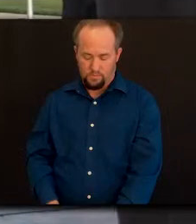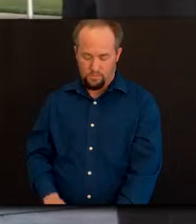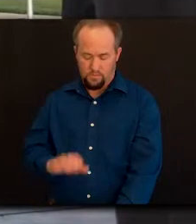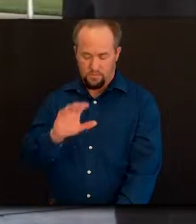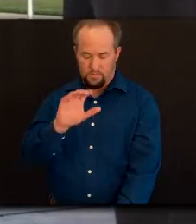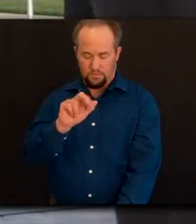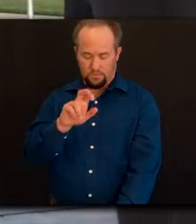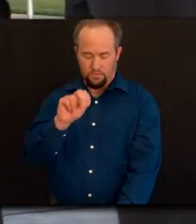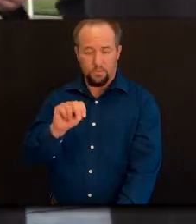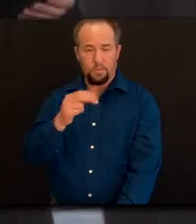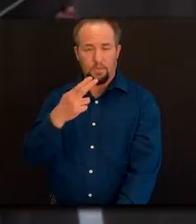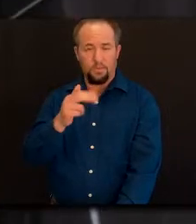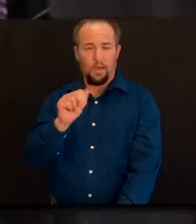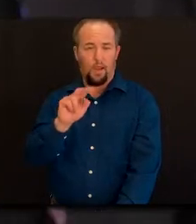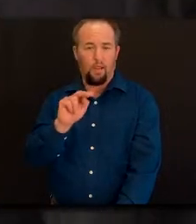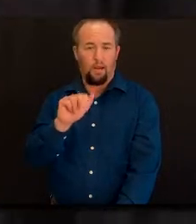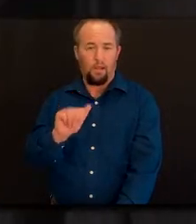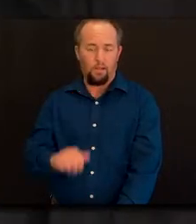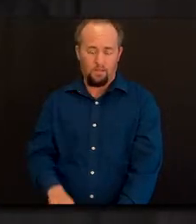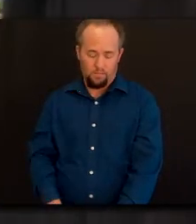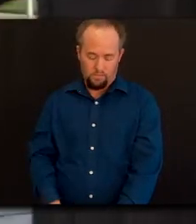Carson Thomas Hanna.